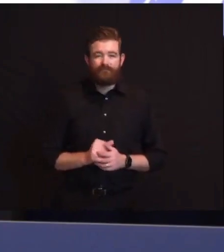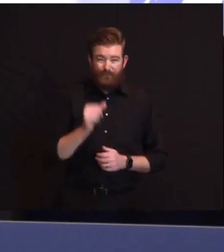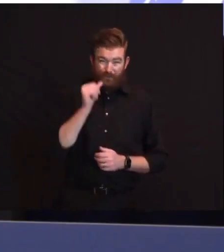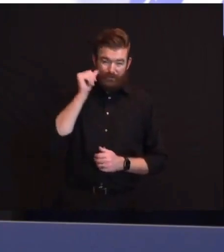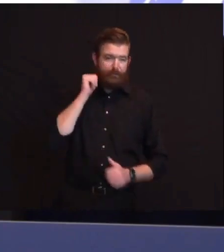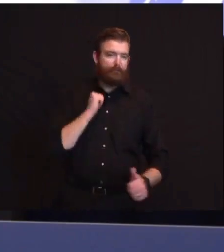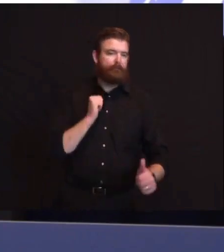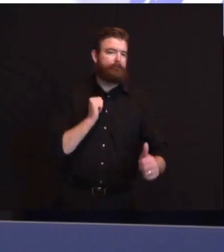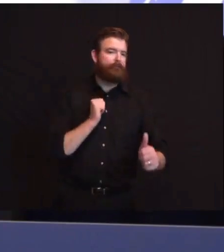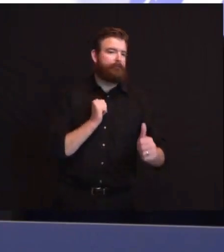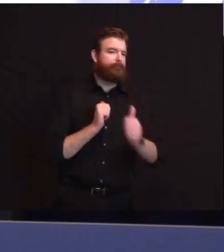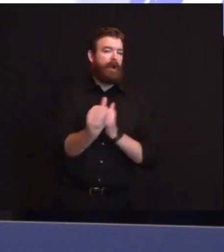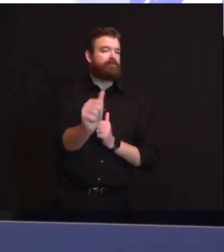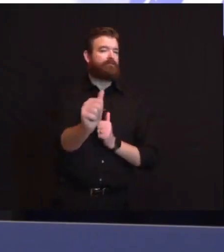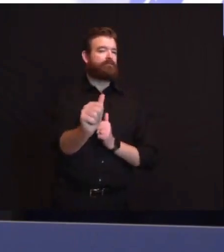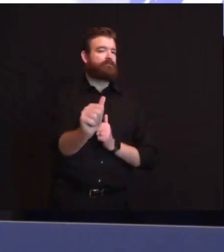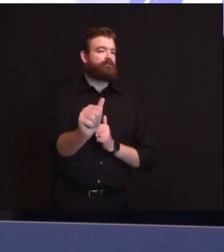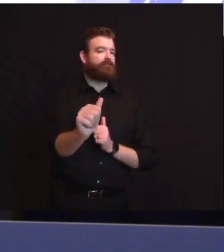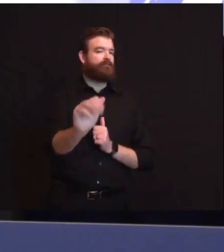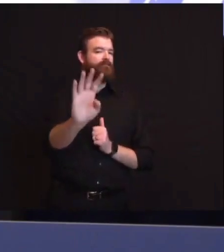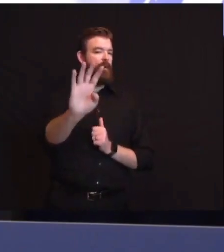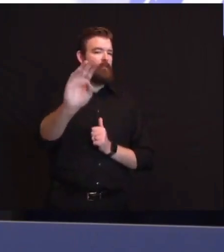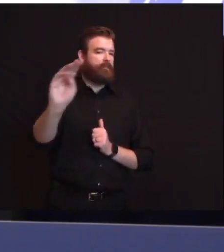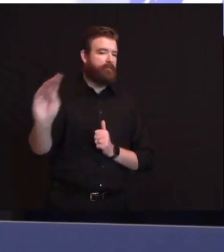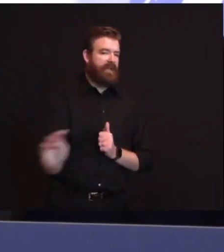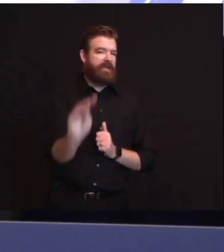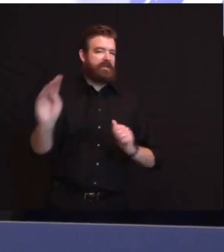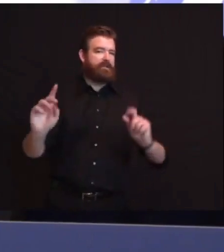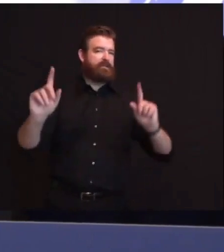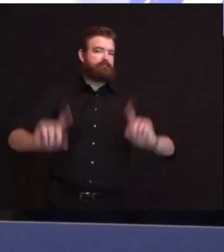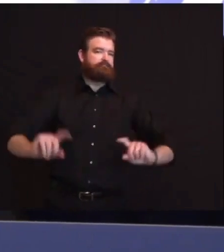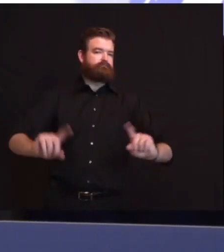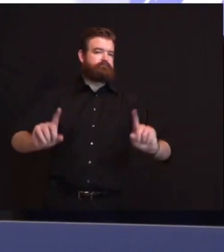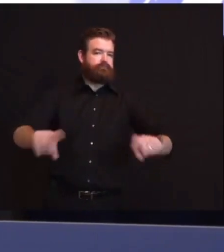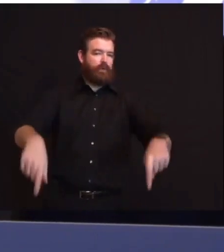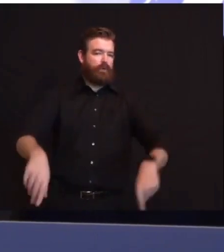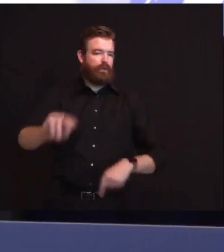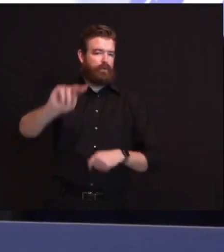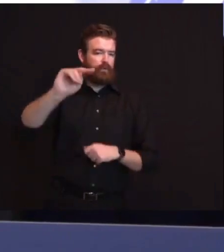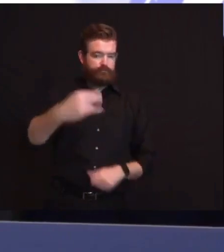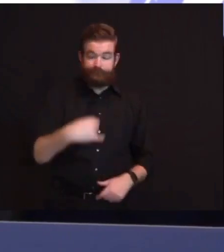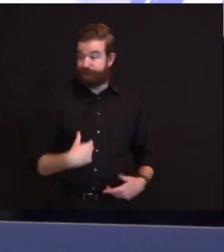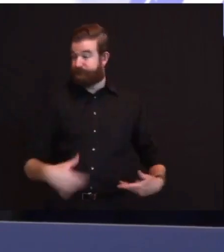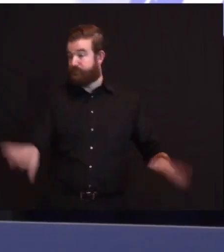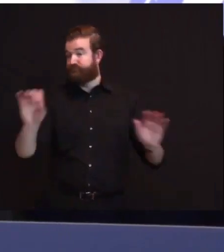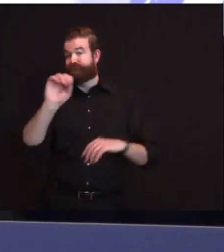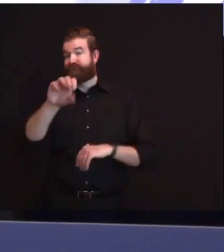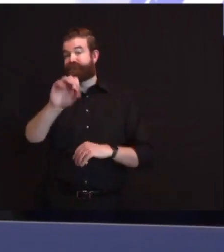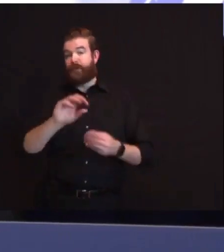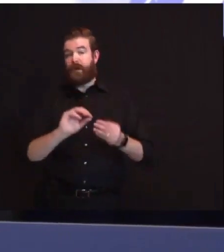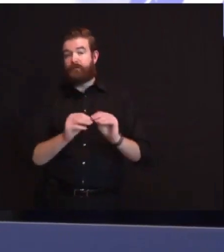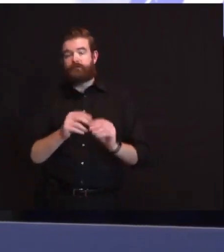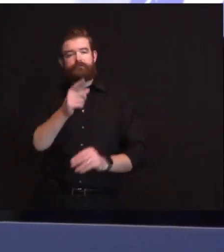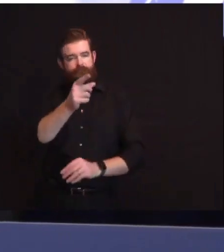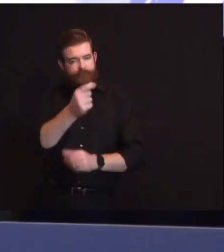state. This concludes my daily report. Stay safe and remember, for each other, for us all, please